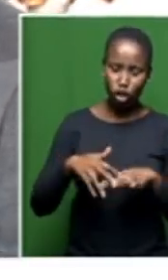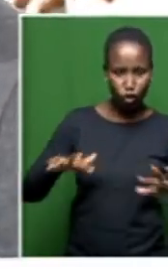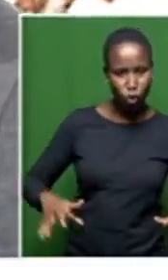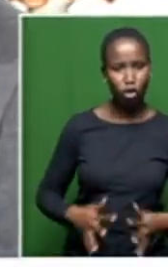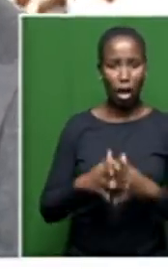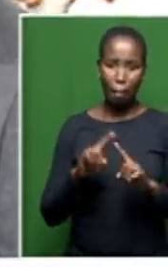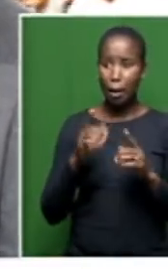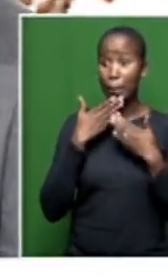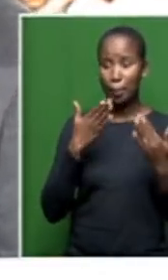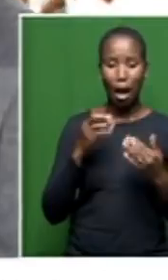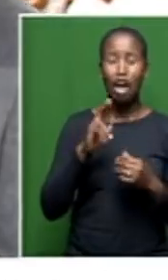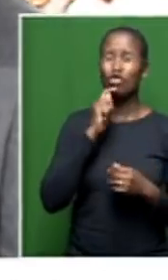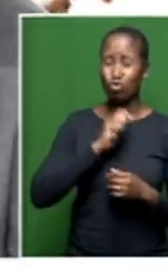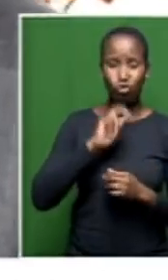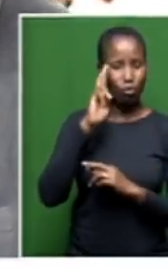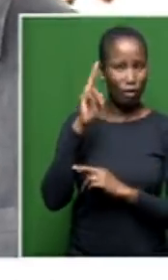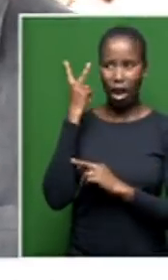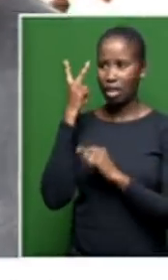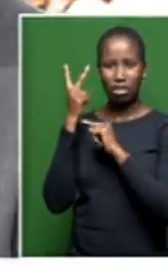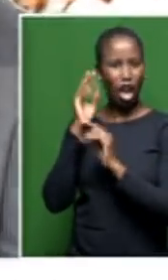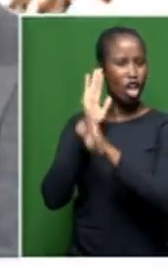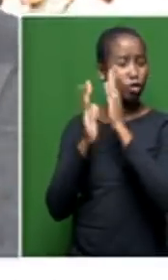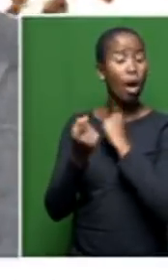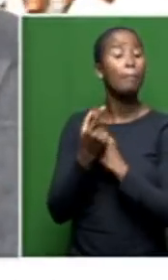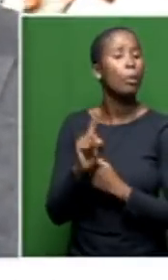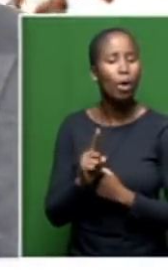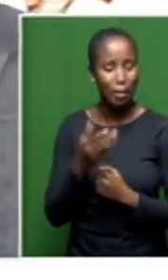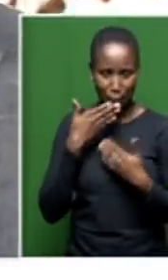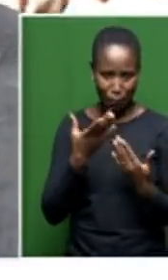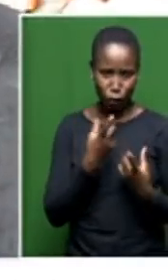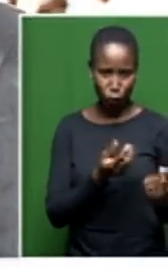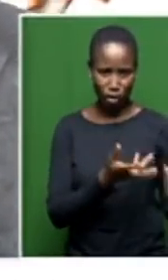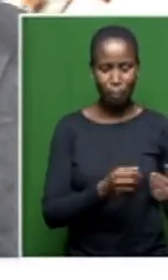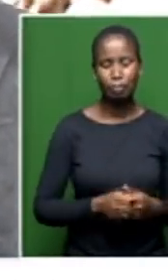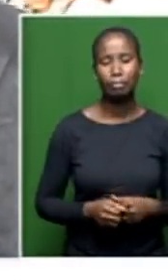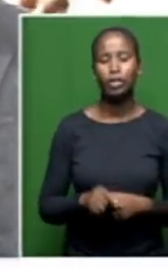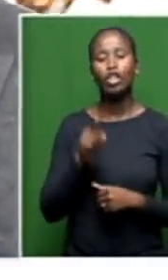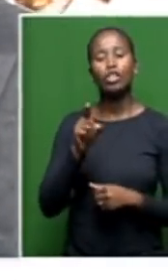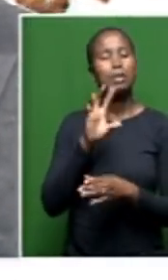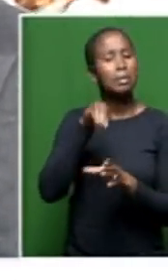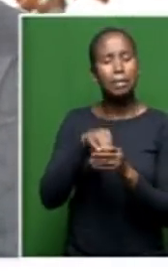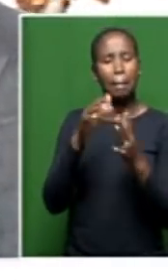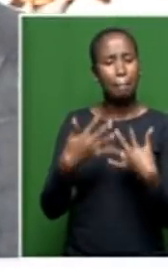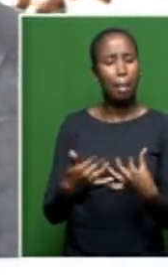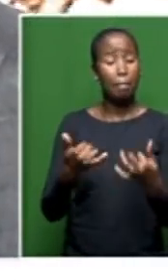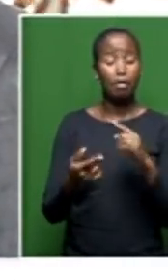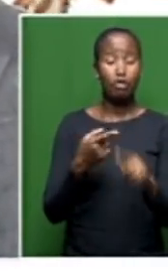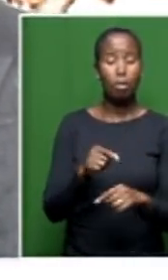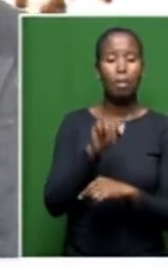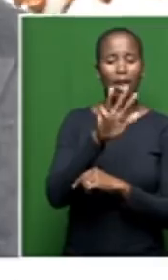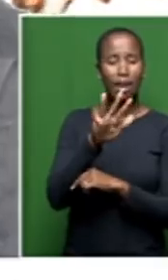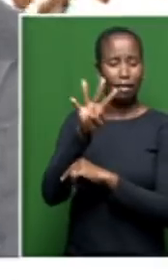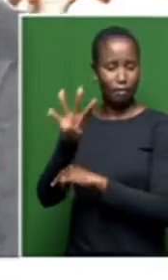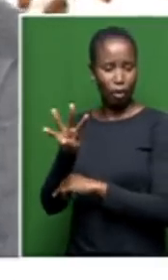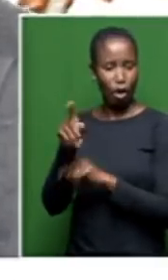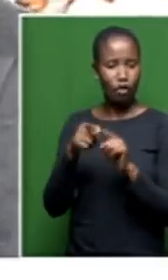the true history of this country. But Mr. Pooe, you've been in Parliament as the PAC since the dawn of democracy, 1994 to be